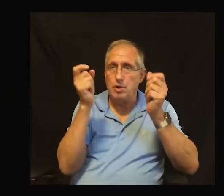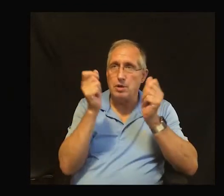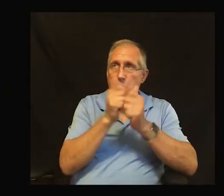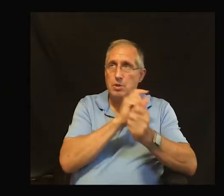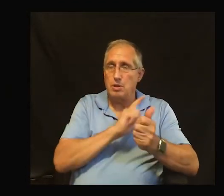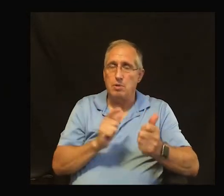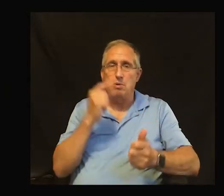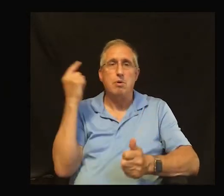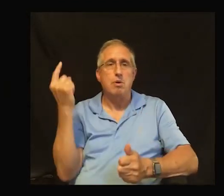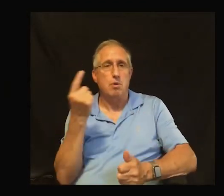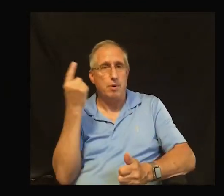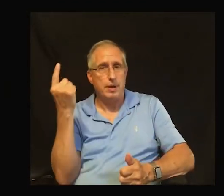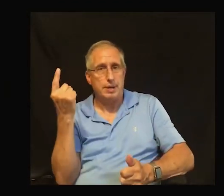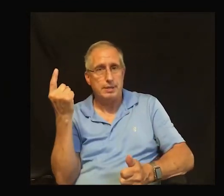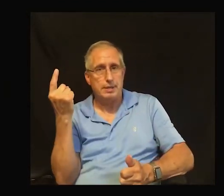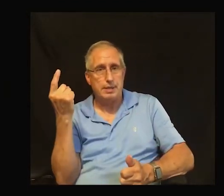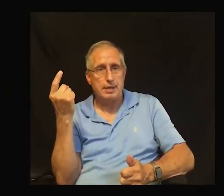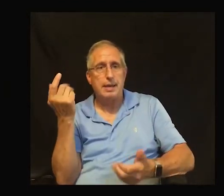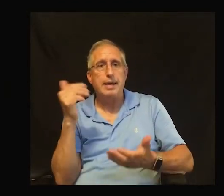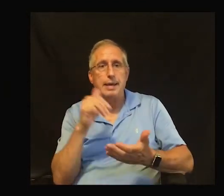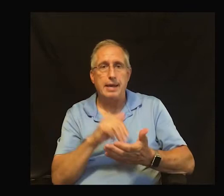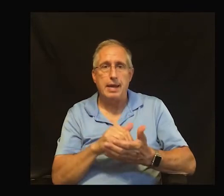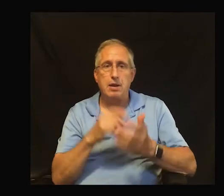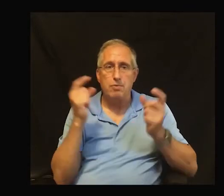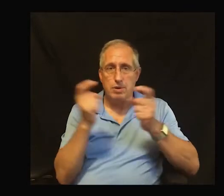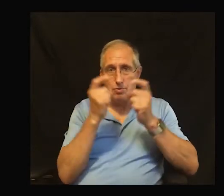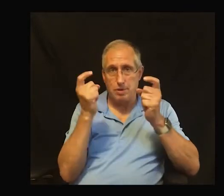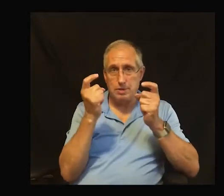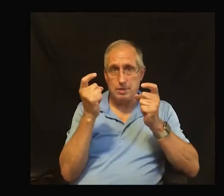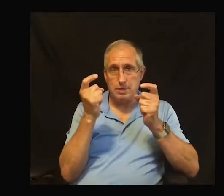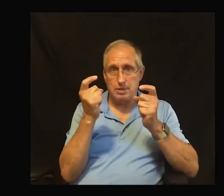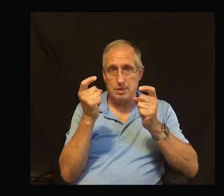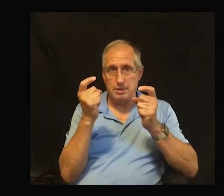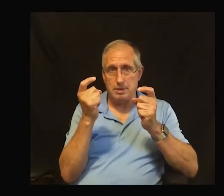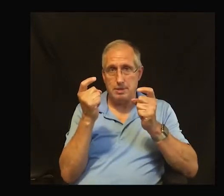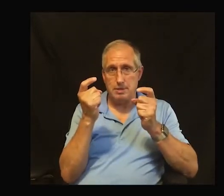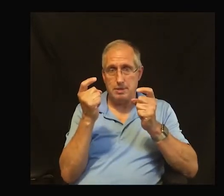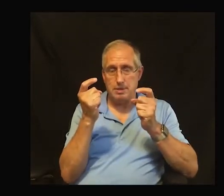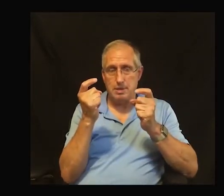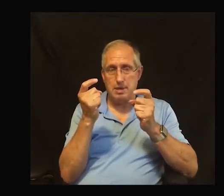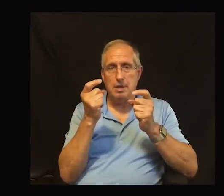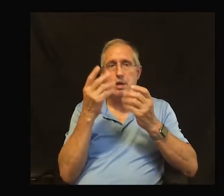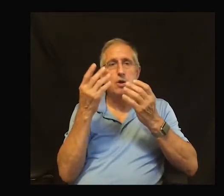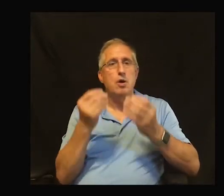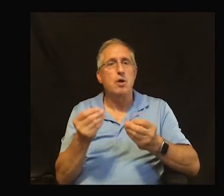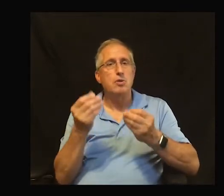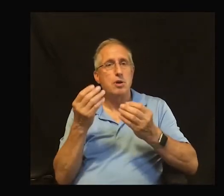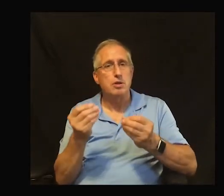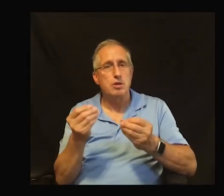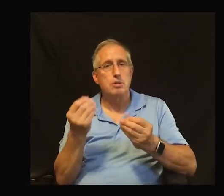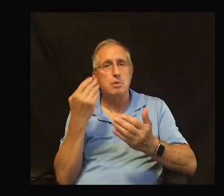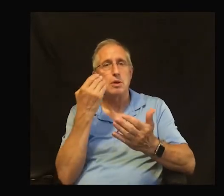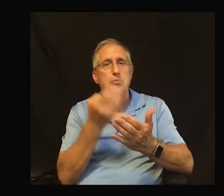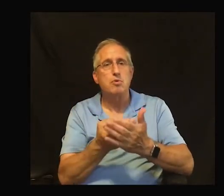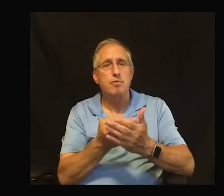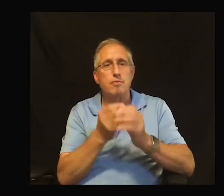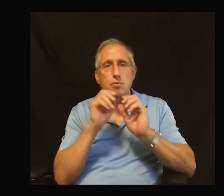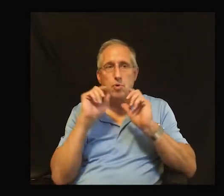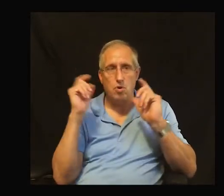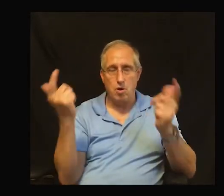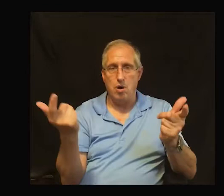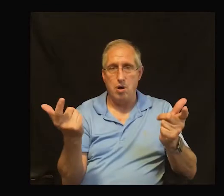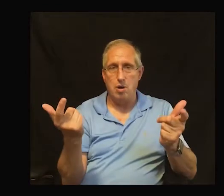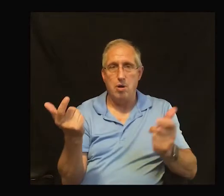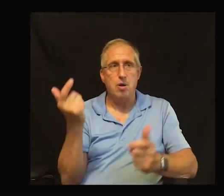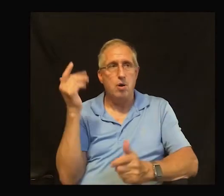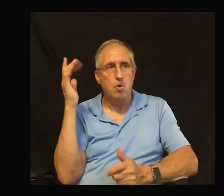that, "Rejoice in the Lord always. I'll say it again, rejoice. Let your gentleness be evident to